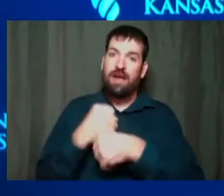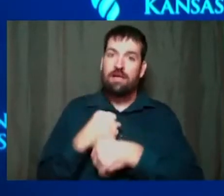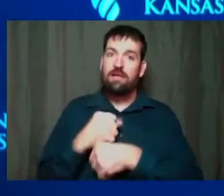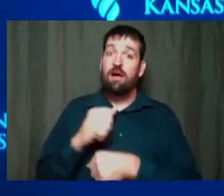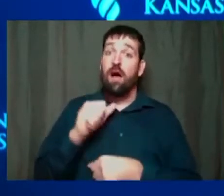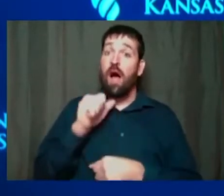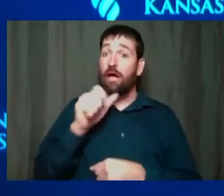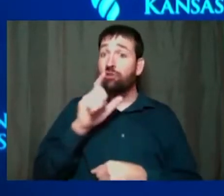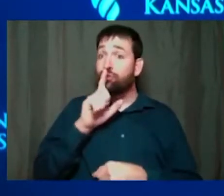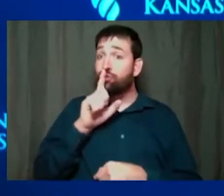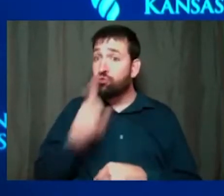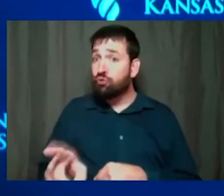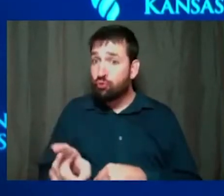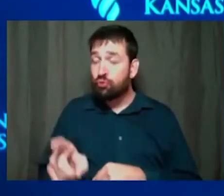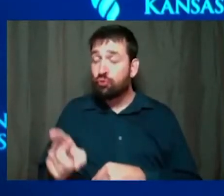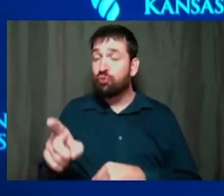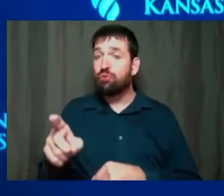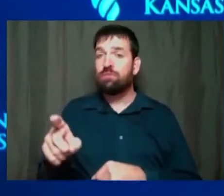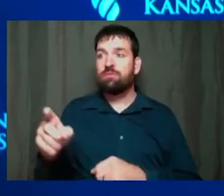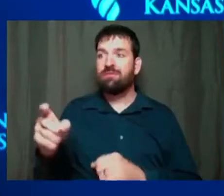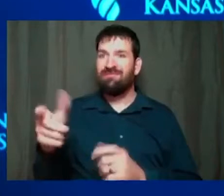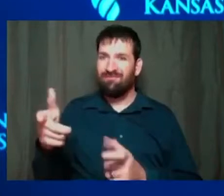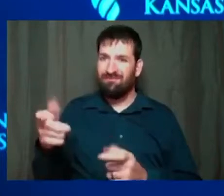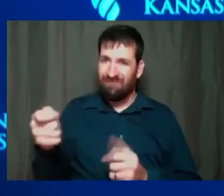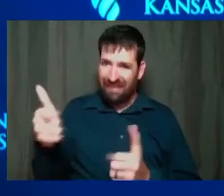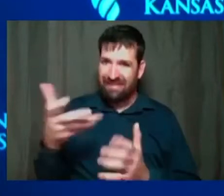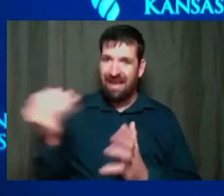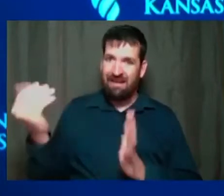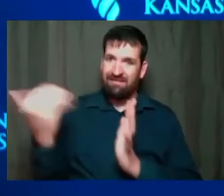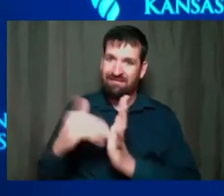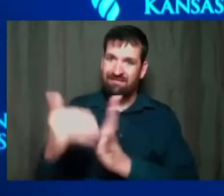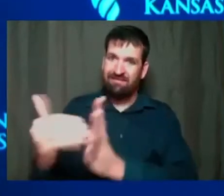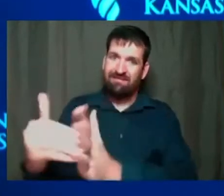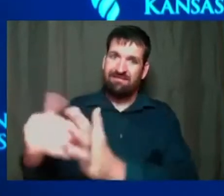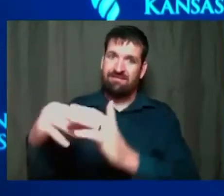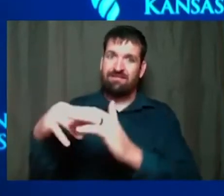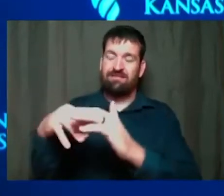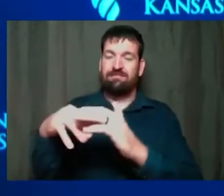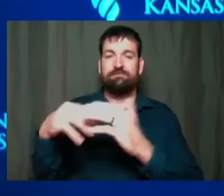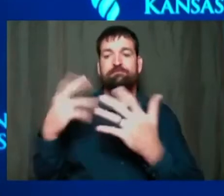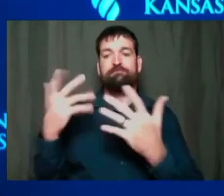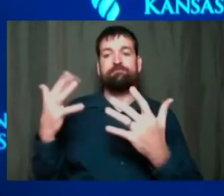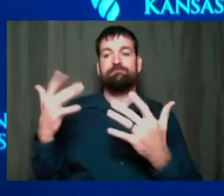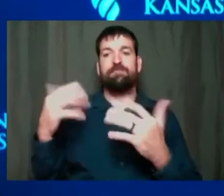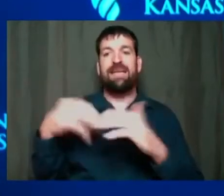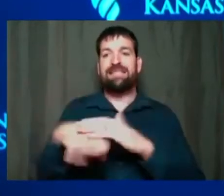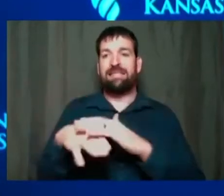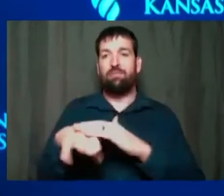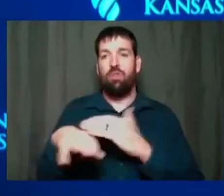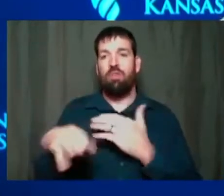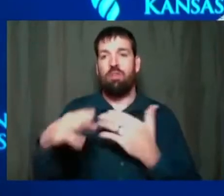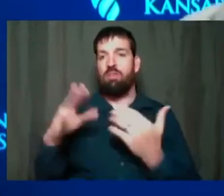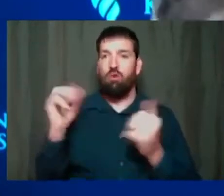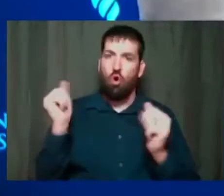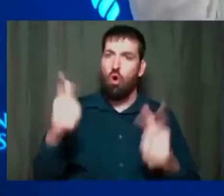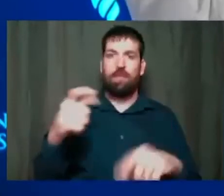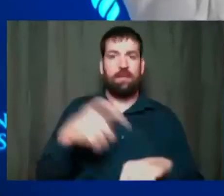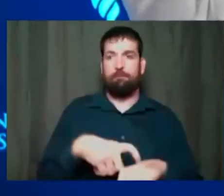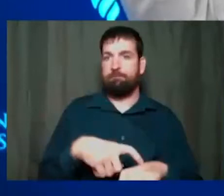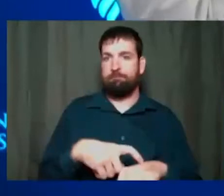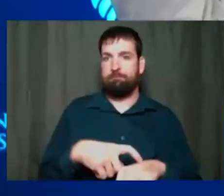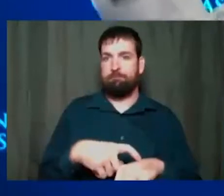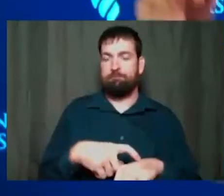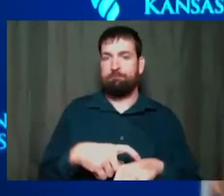and repeatedly and excessively accessible all the time. And there's this escalation